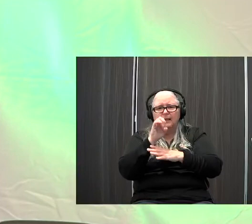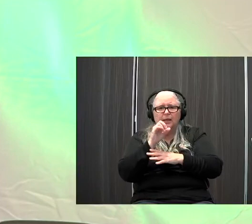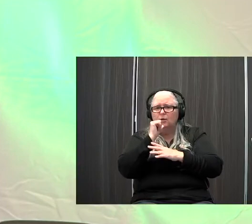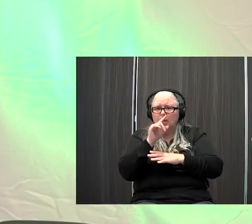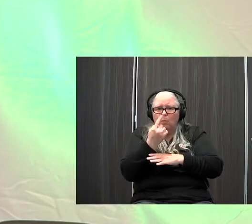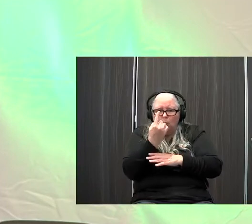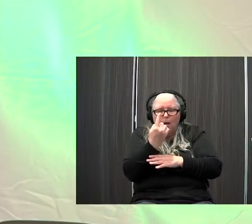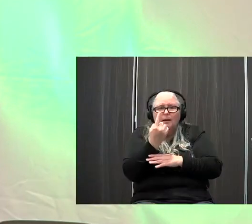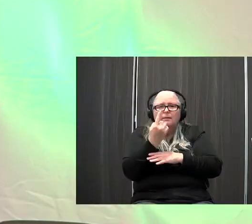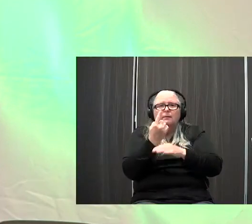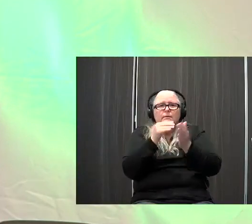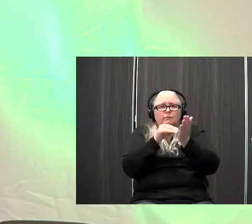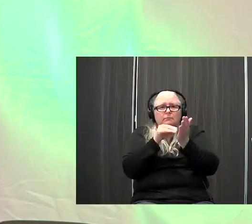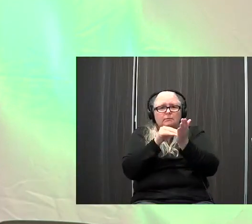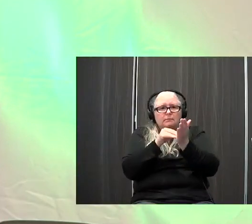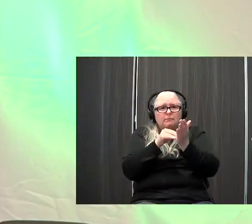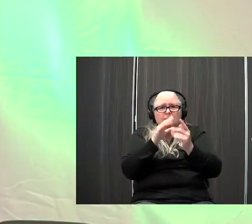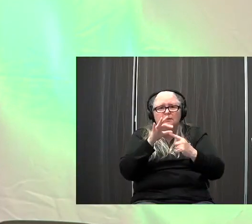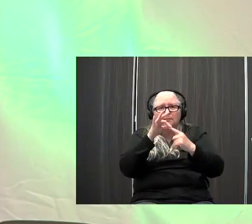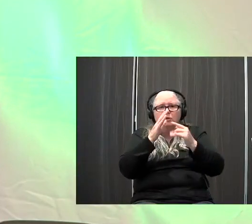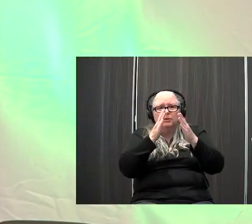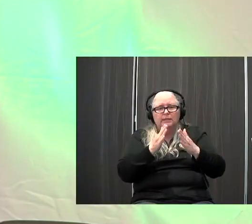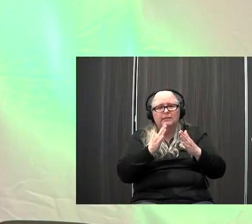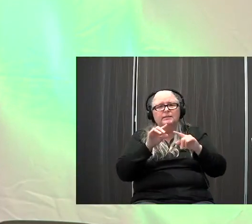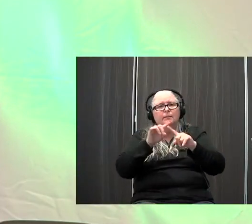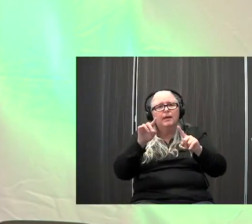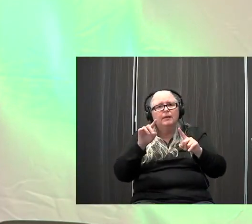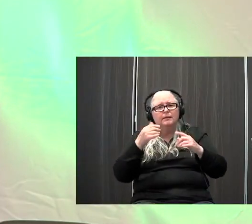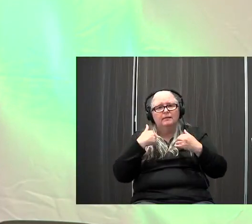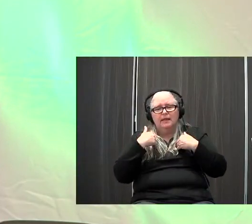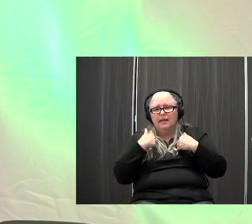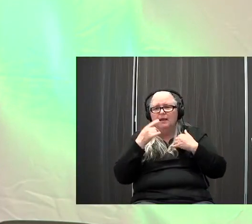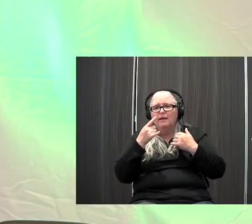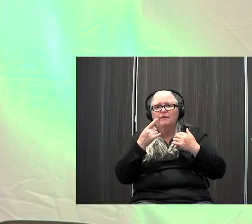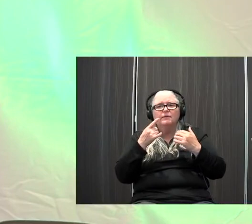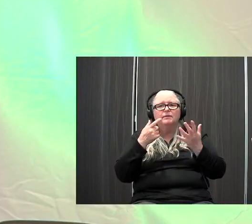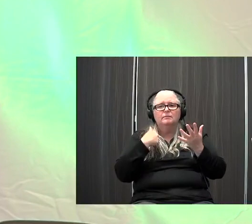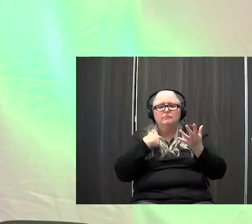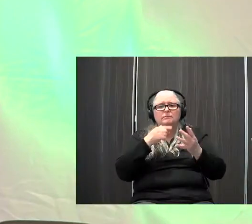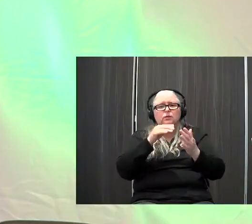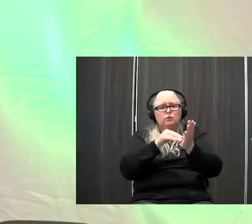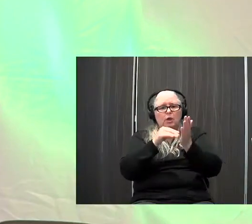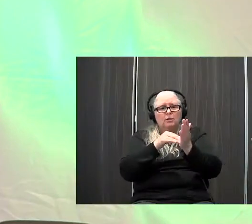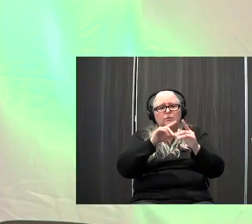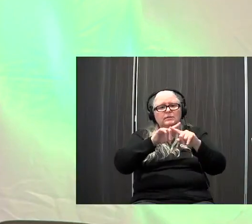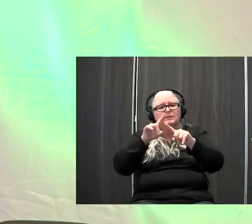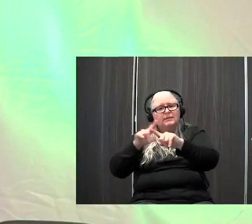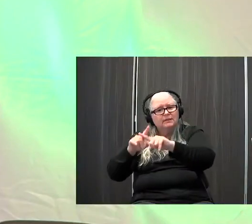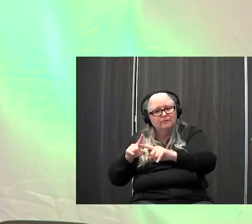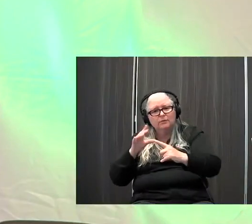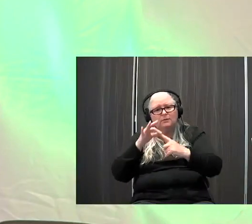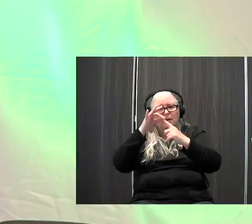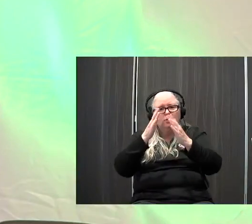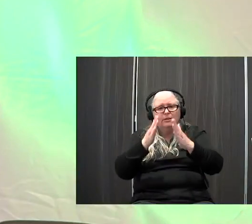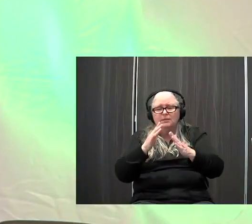that you have specialists in many different fields, but they don't really talk to each other. Whereas I think what we try to do